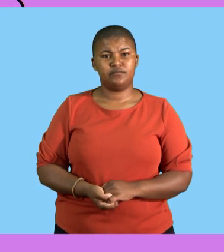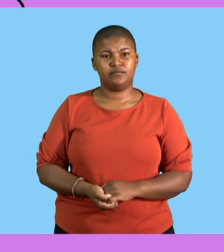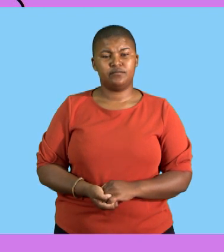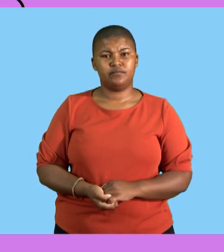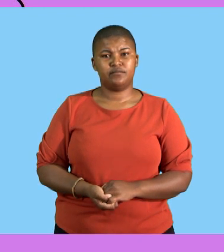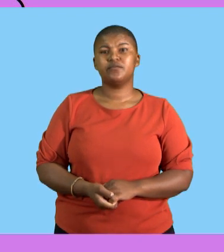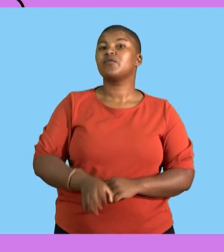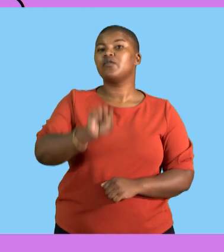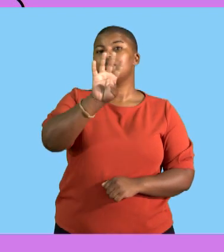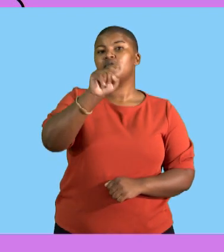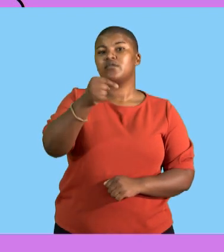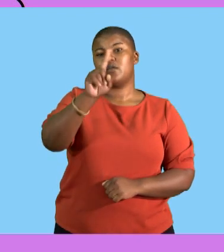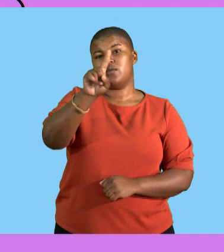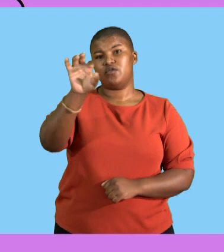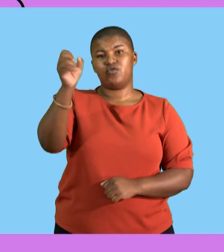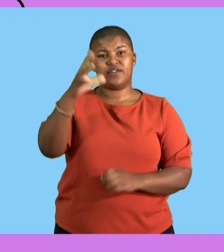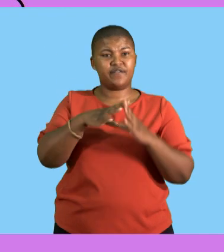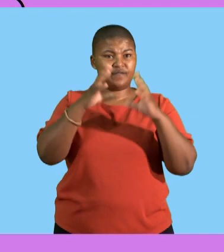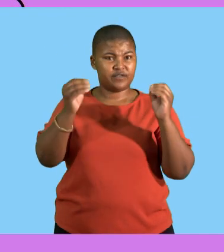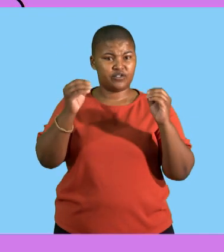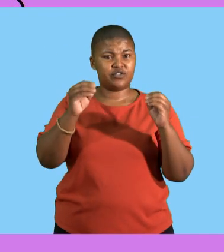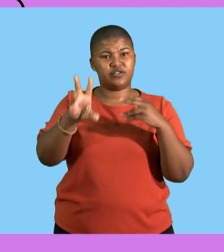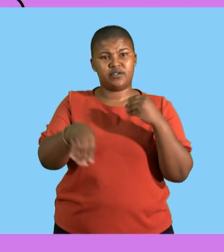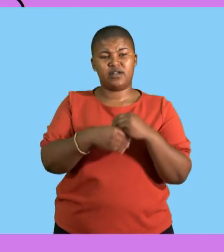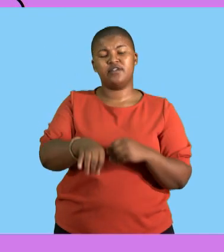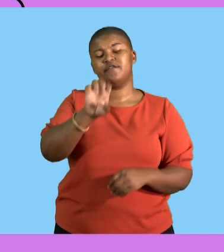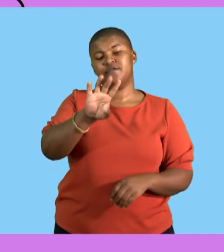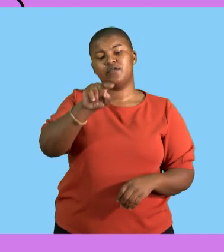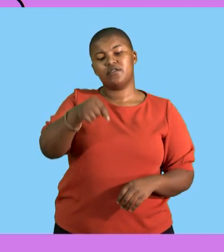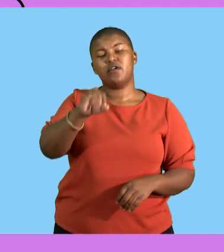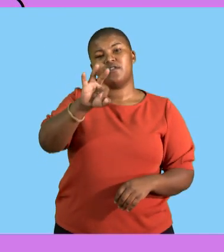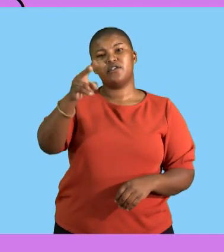from 4,100 we can have